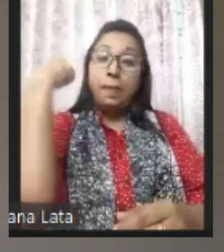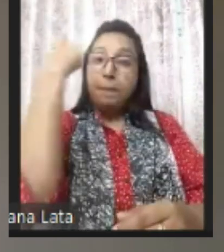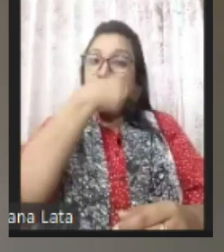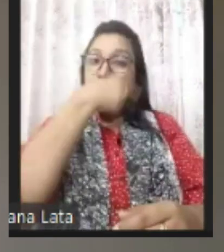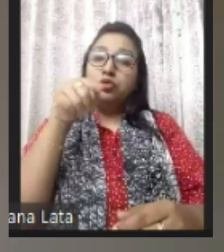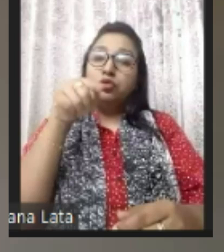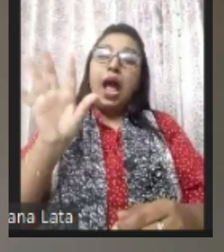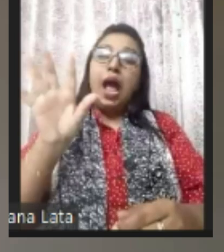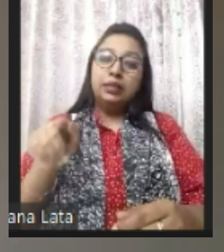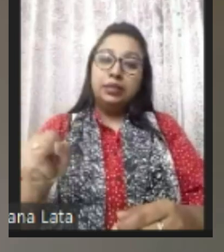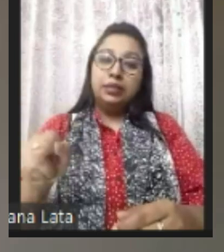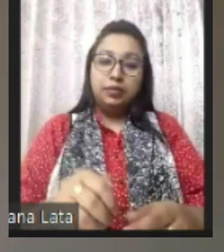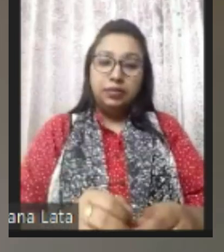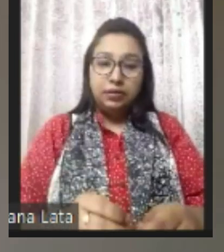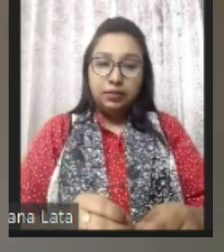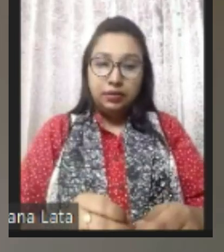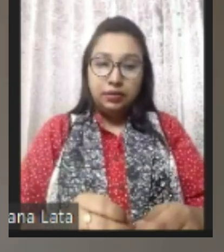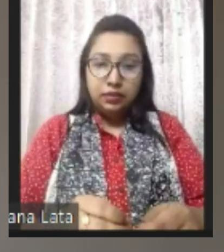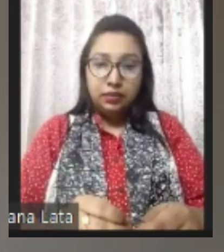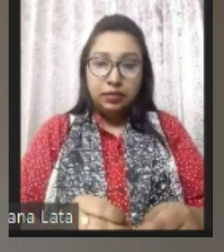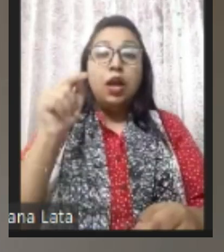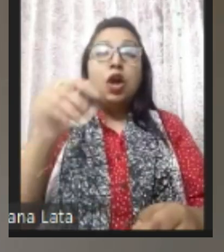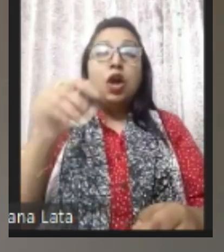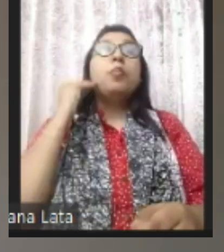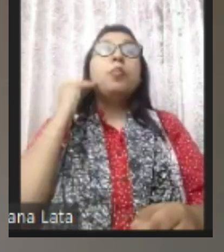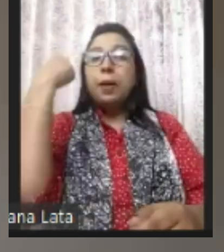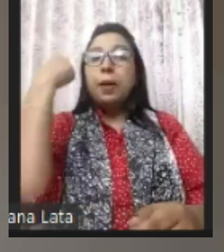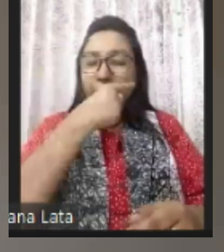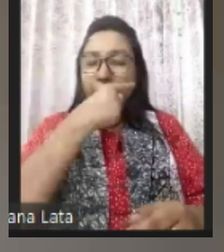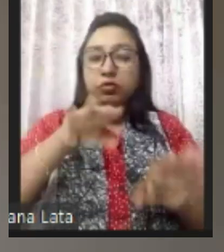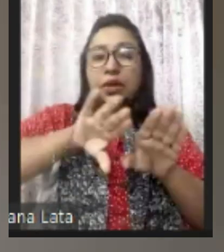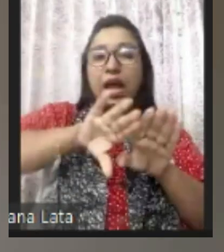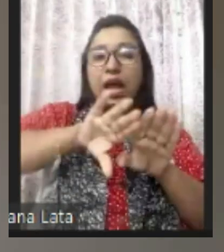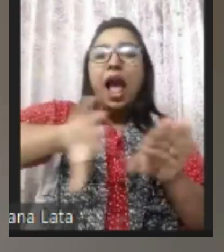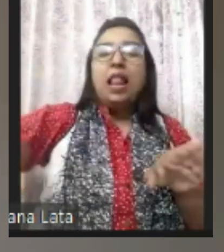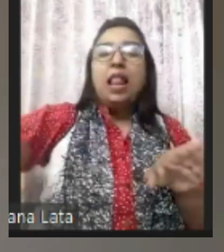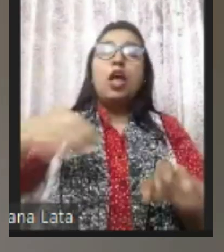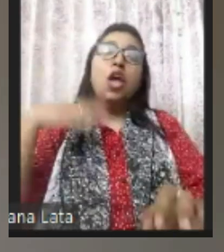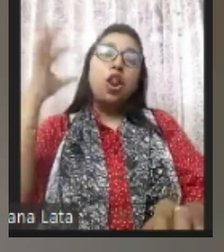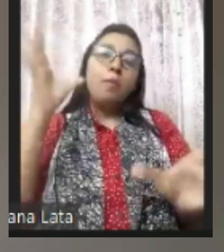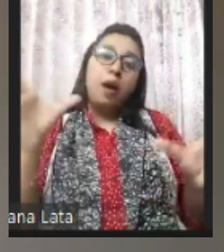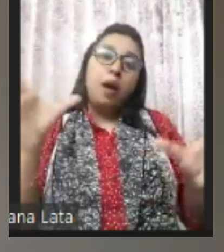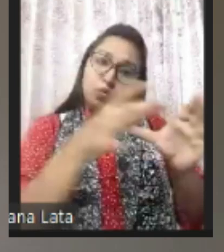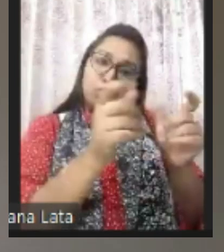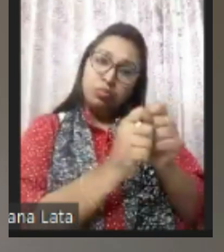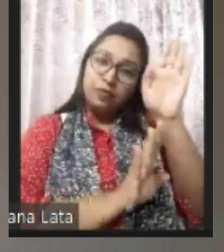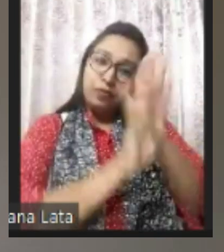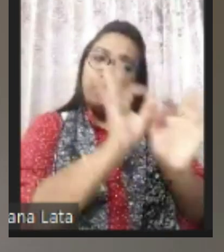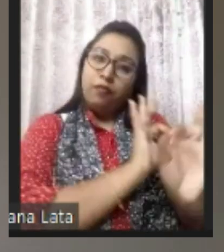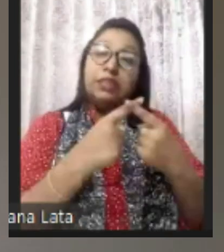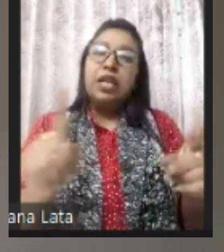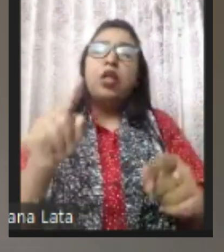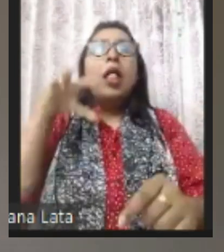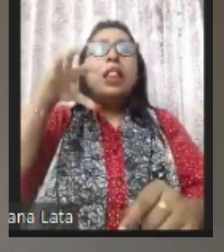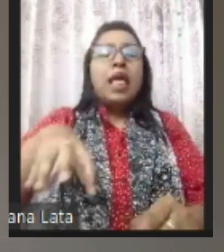countries. So there are many cultural, attitudinal, and economic barriers to active